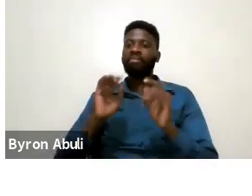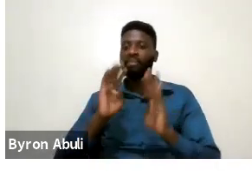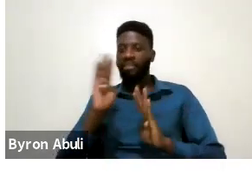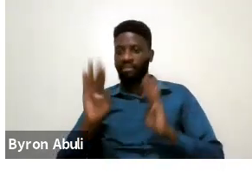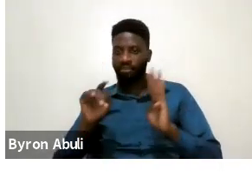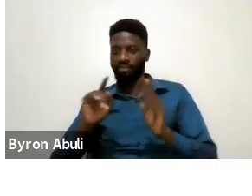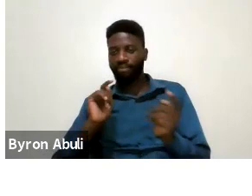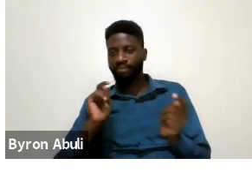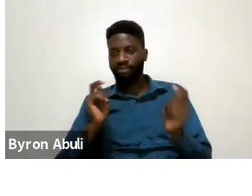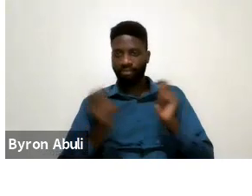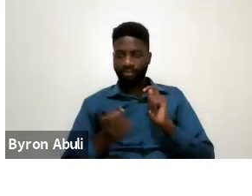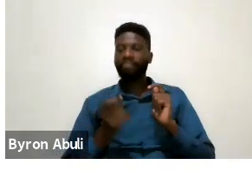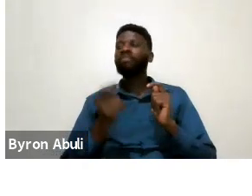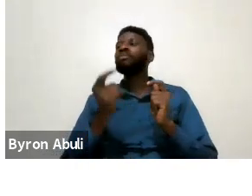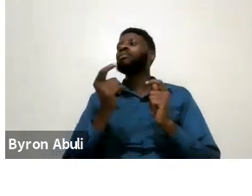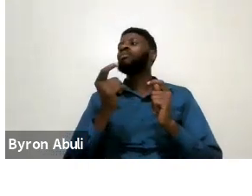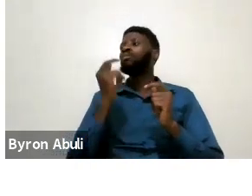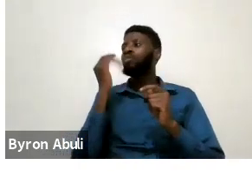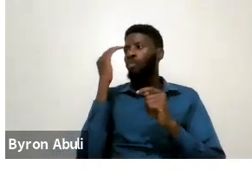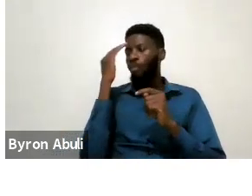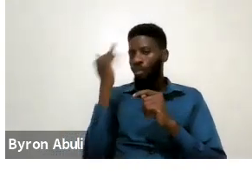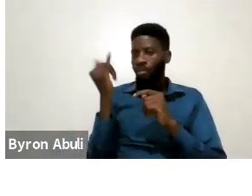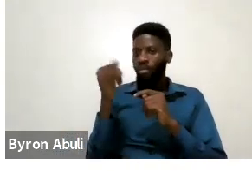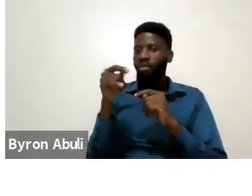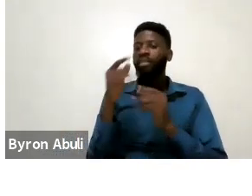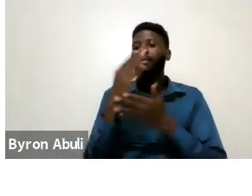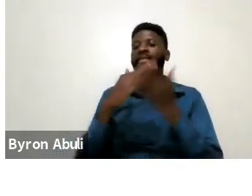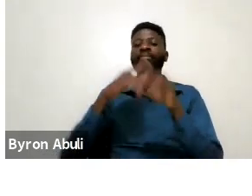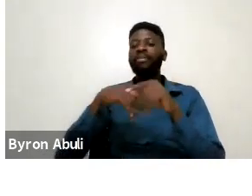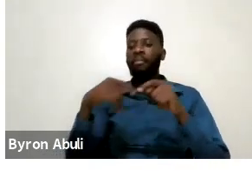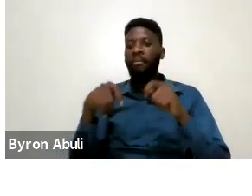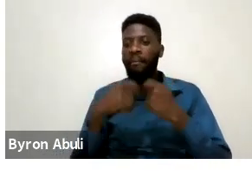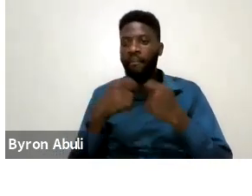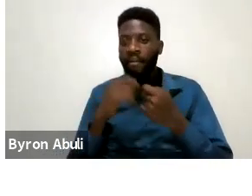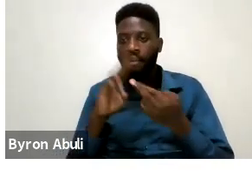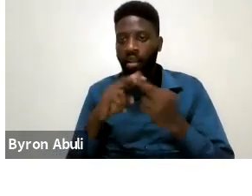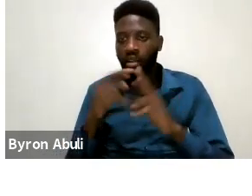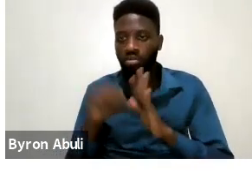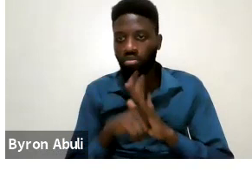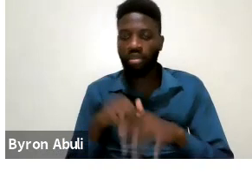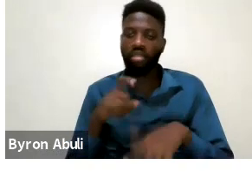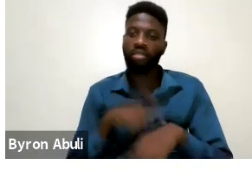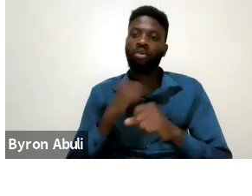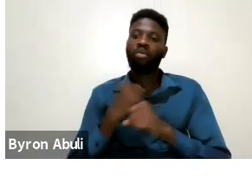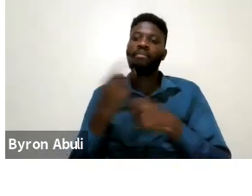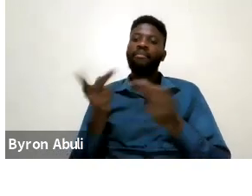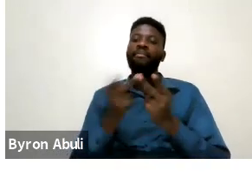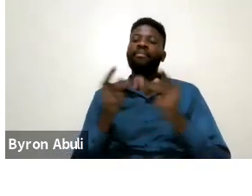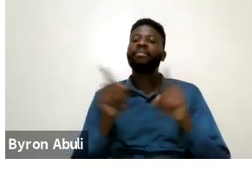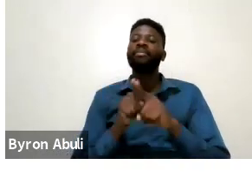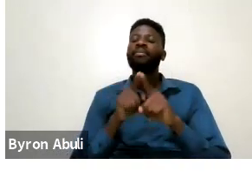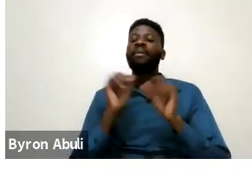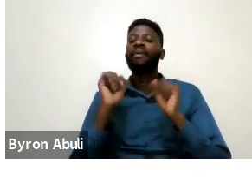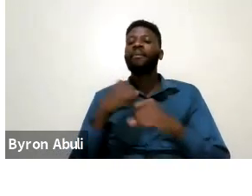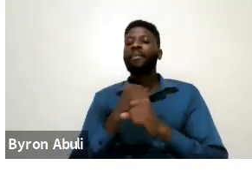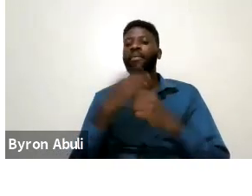them, because it ruins relationships at the workplace. And it can even people leave work,